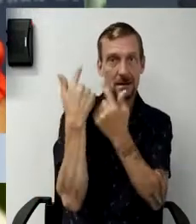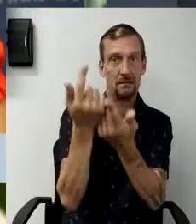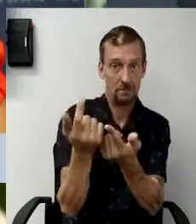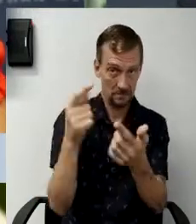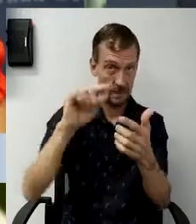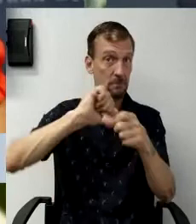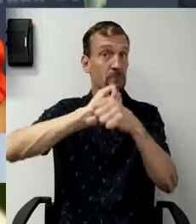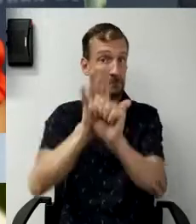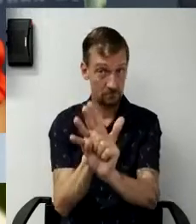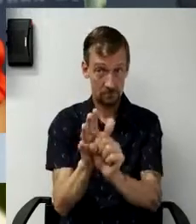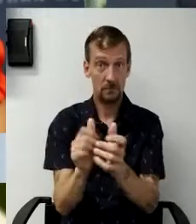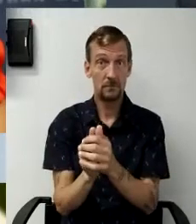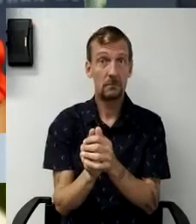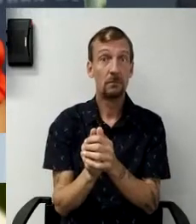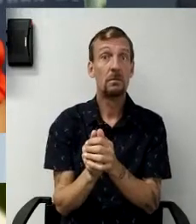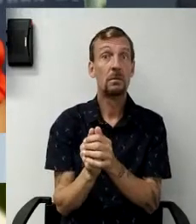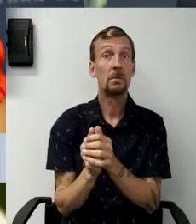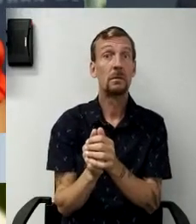inception.